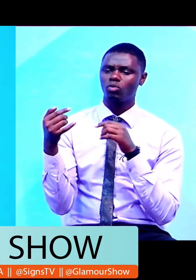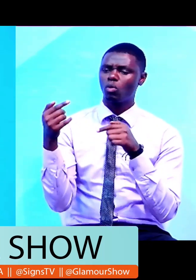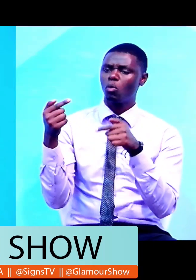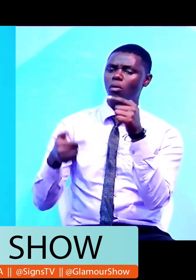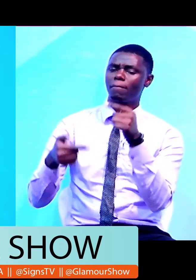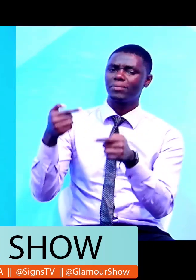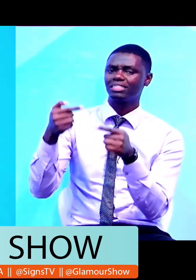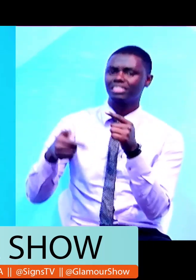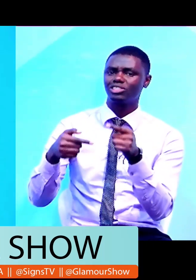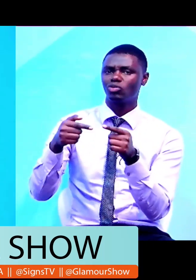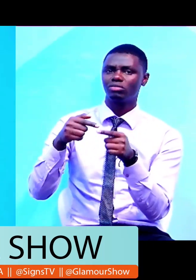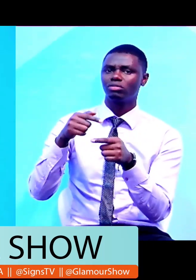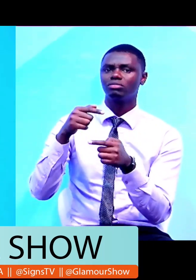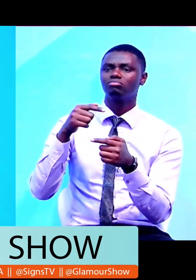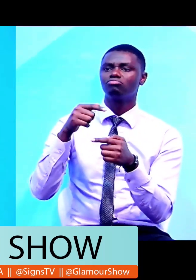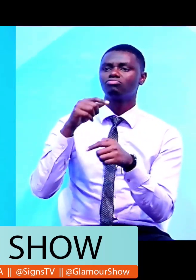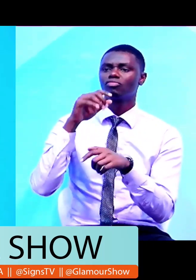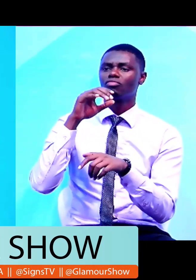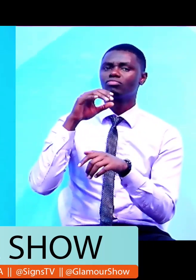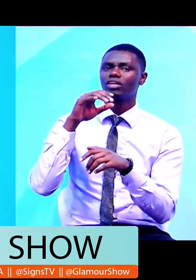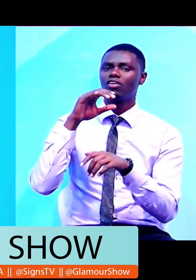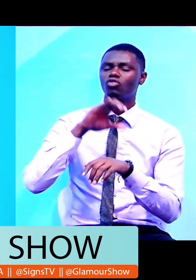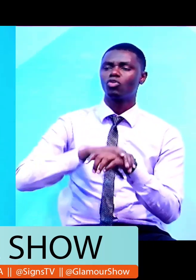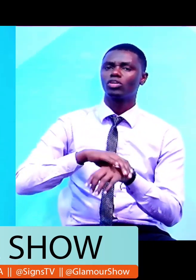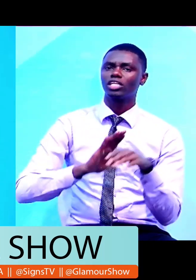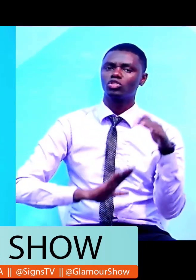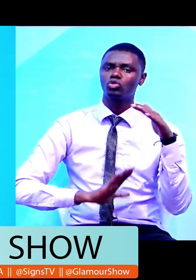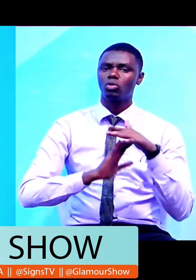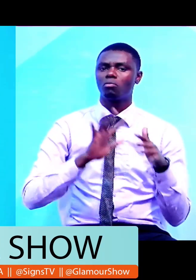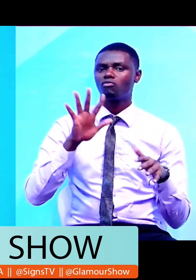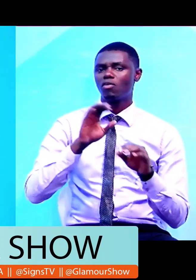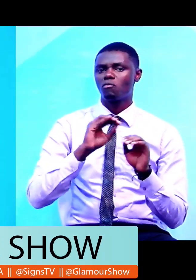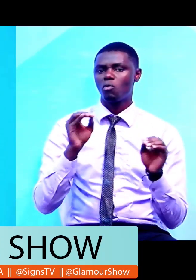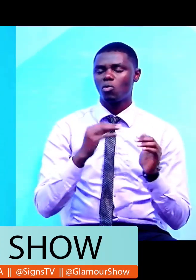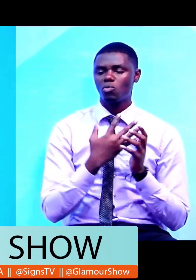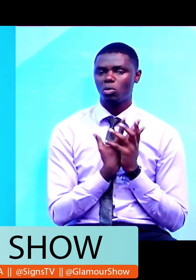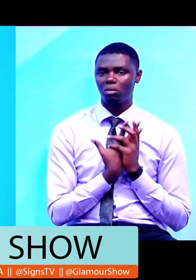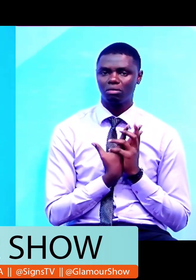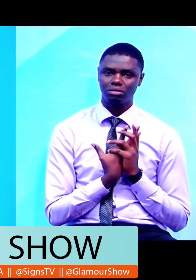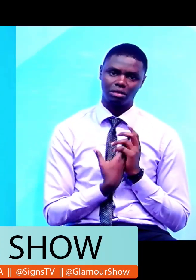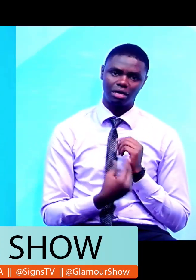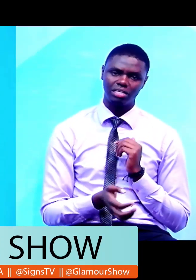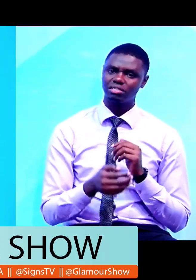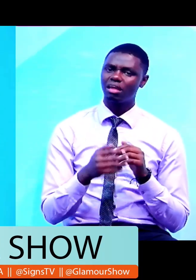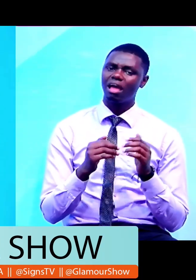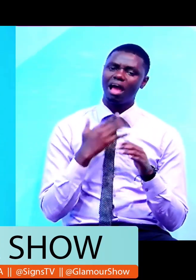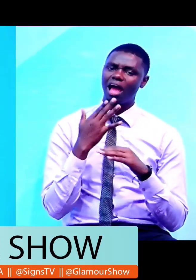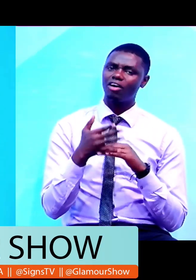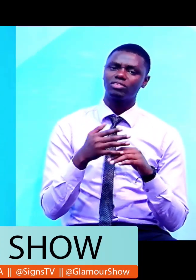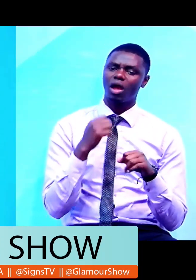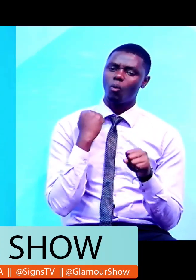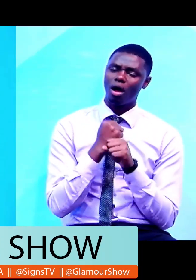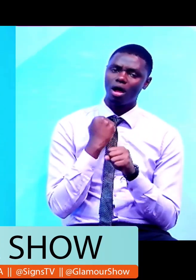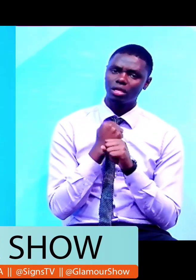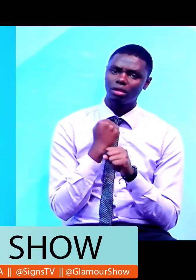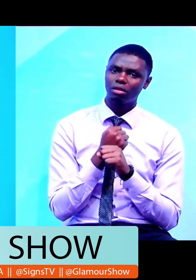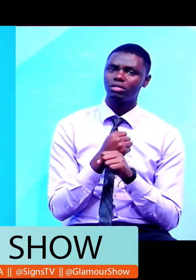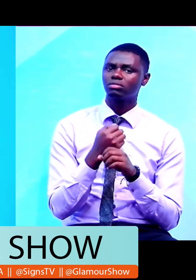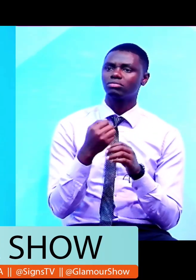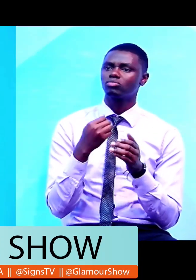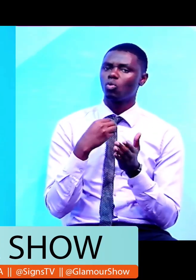have not even gotten to the top 5. It is discouraging, yet I've put in the effort, the money to hire the